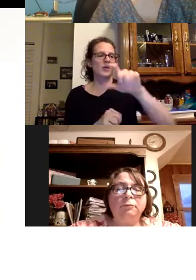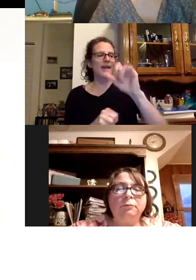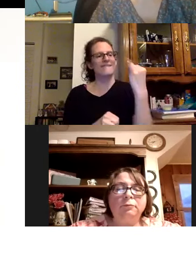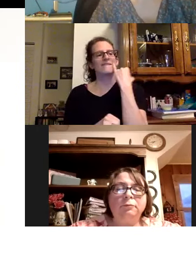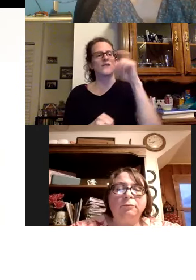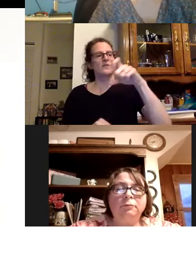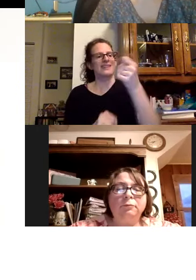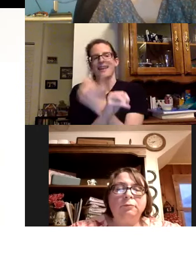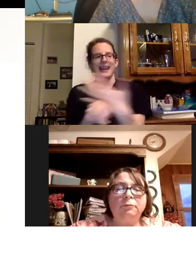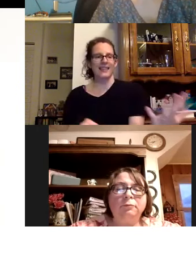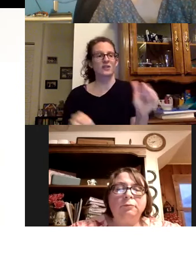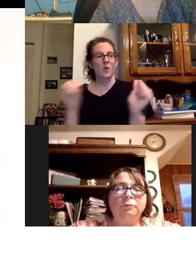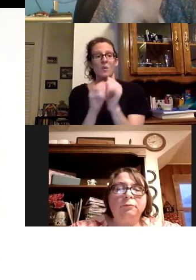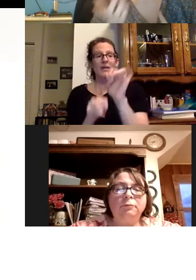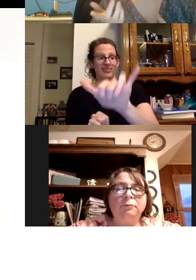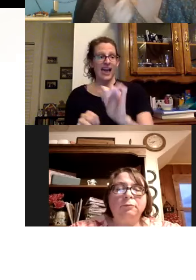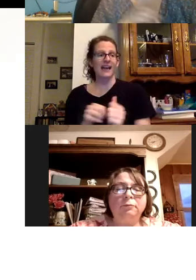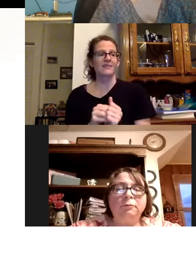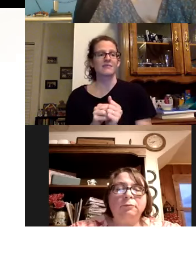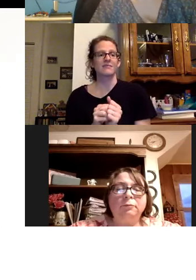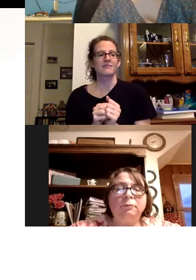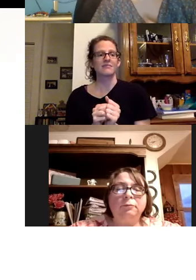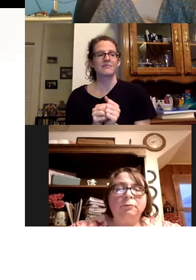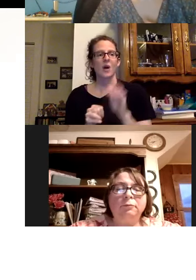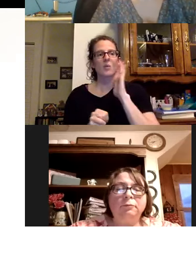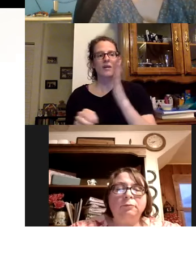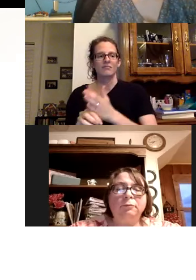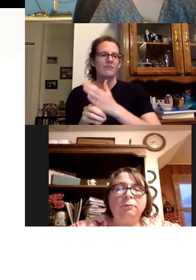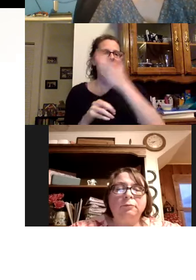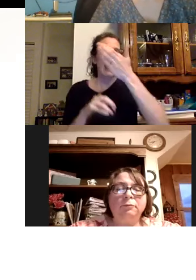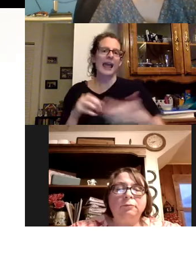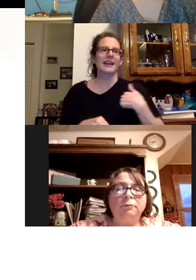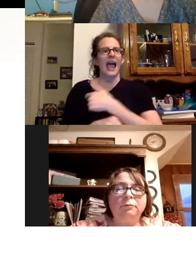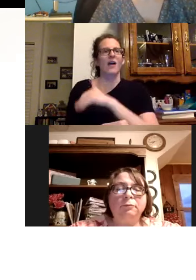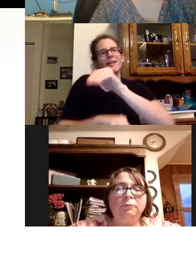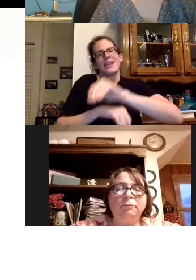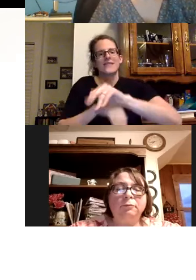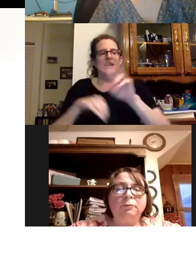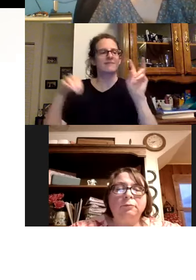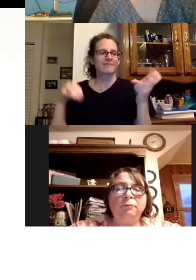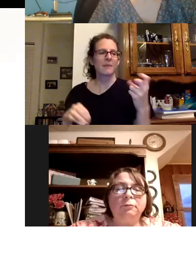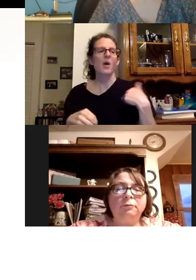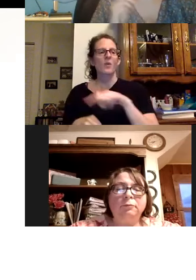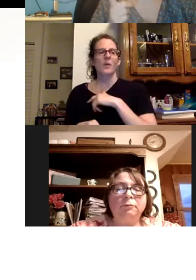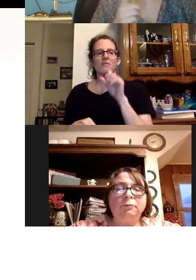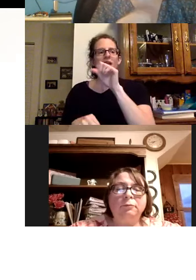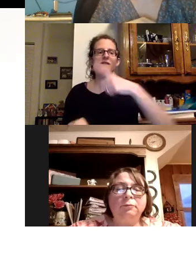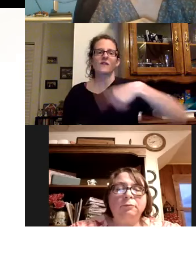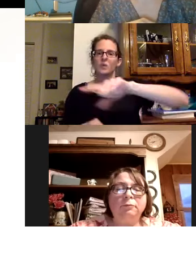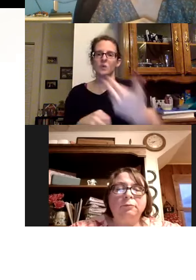So with that, we're gonna end our evening, but we would love for you to join us next week.